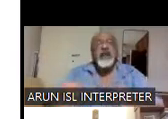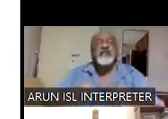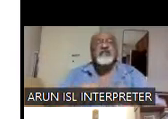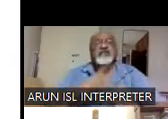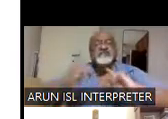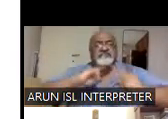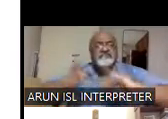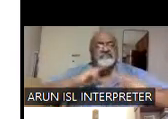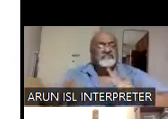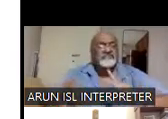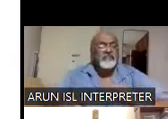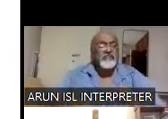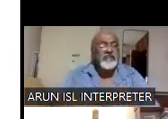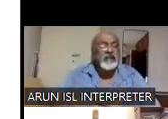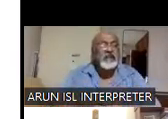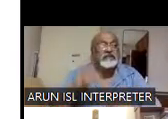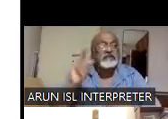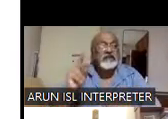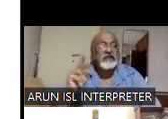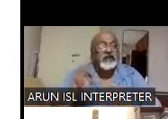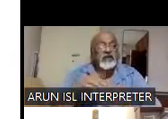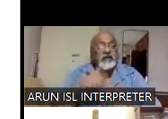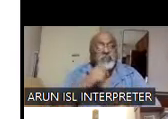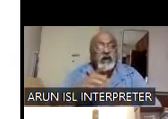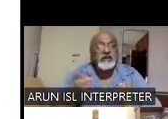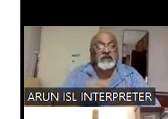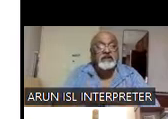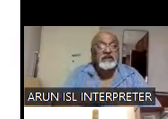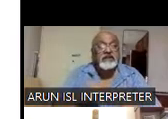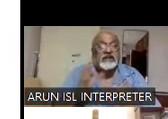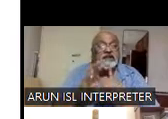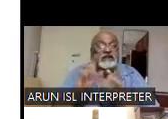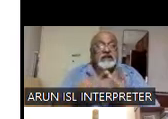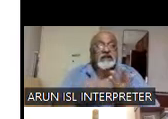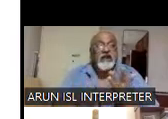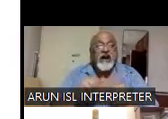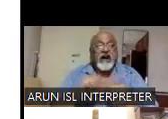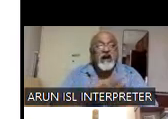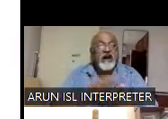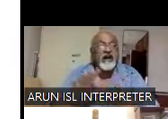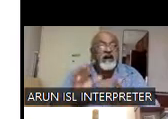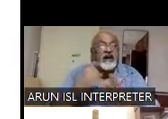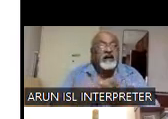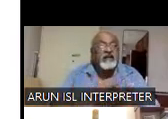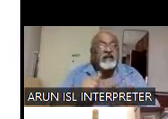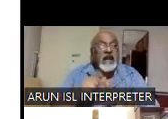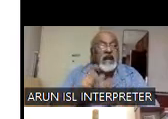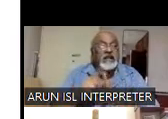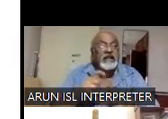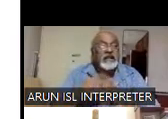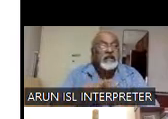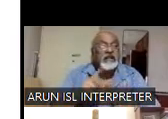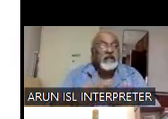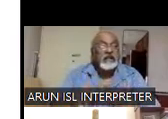leader, Dina Radke, who's taught me always look beautiful. And she always dressed